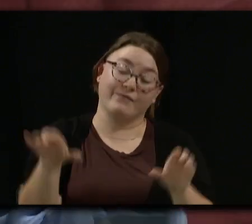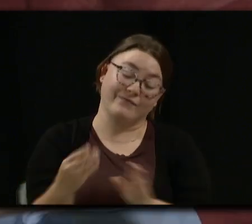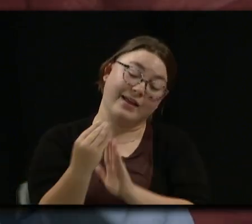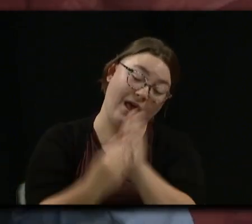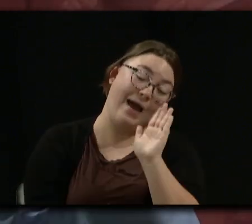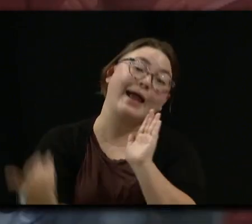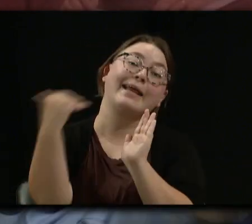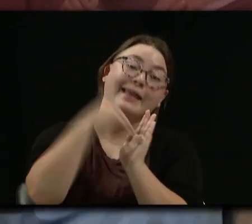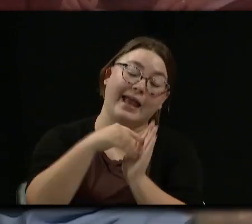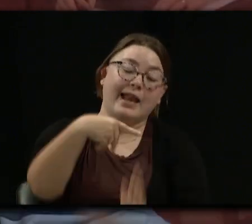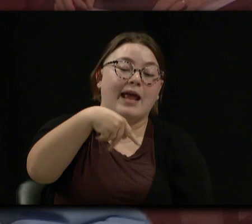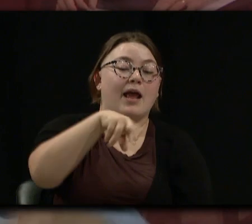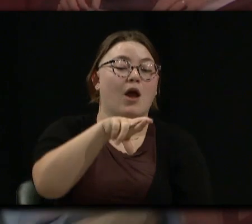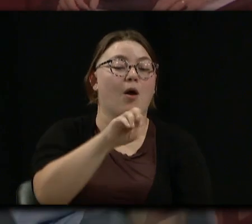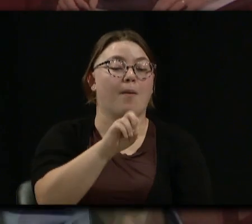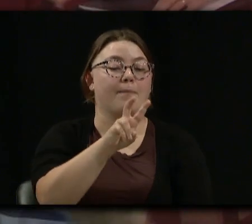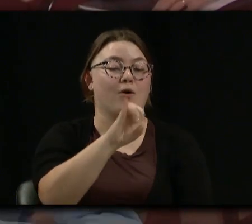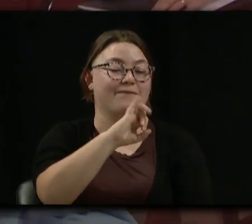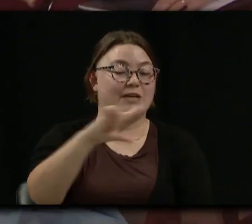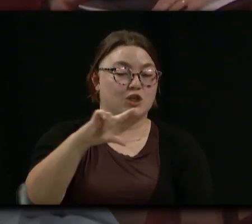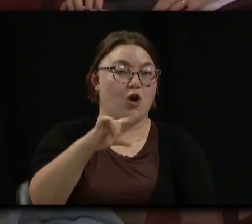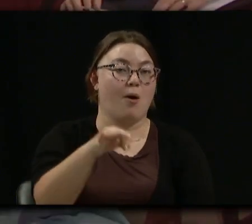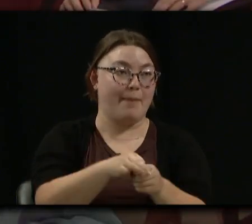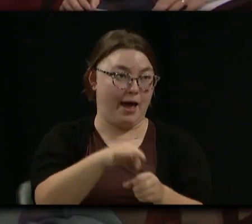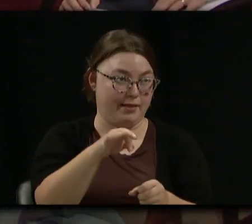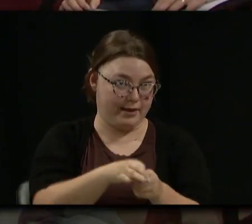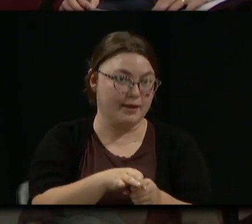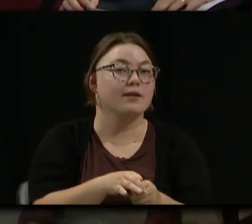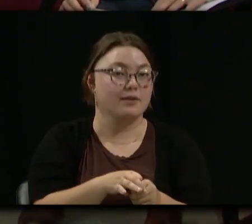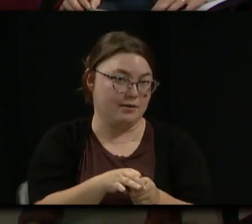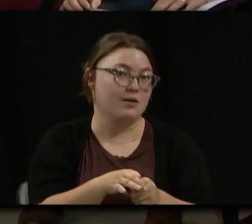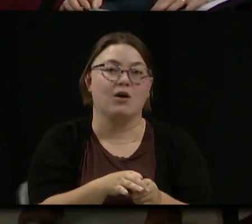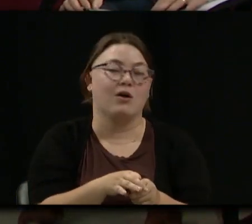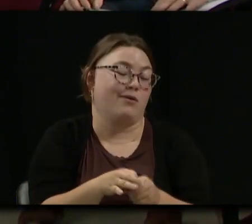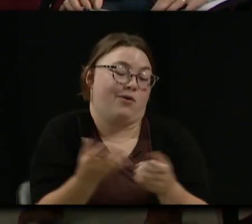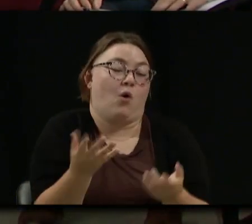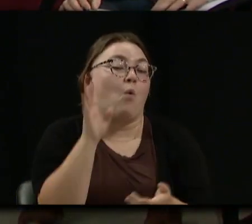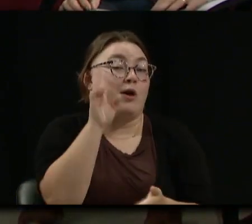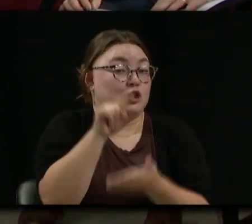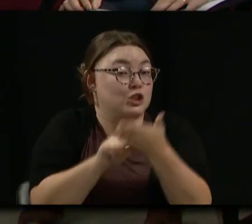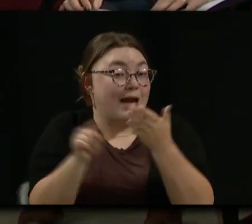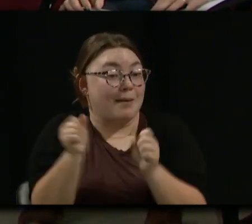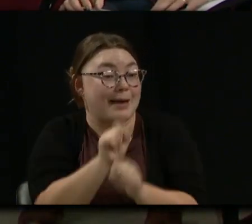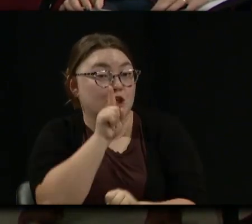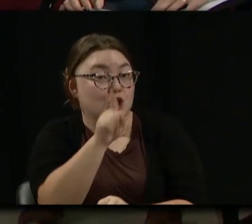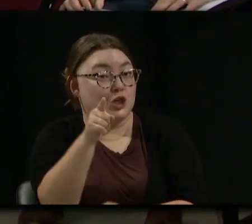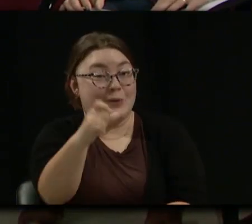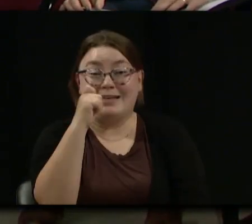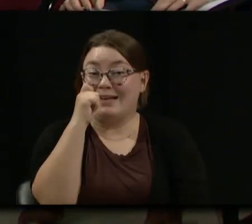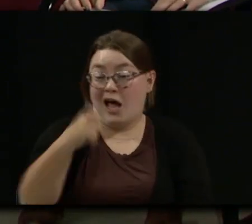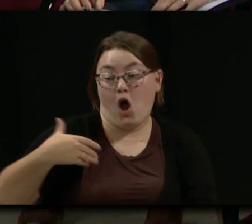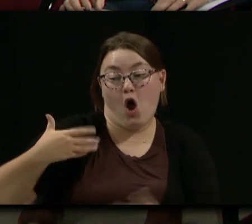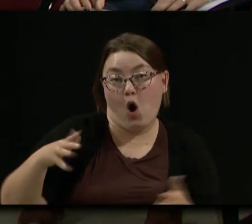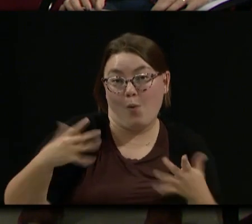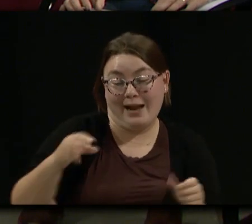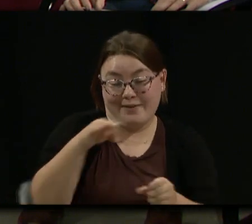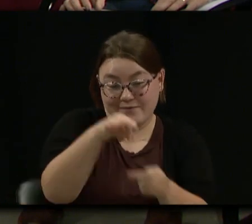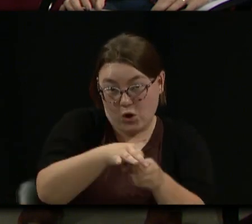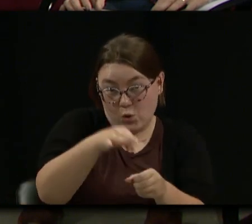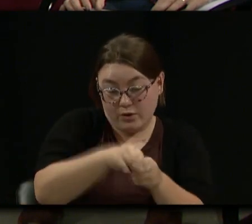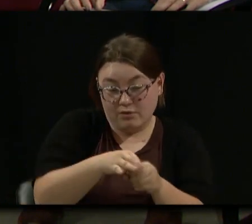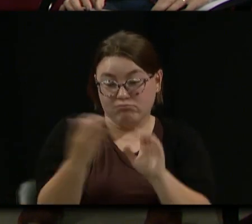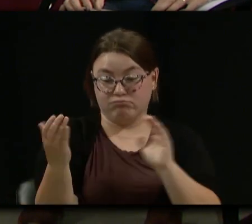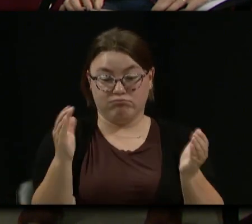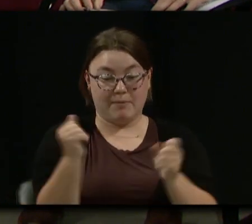count, because all we have to do is verify that you already haven't voted, and it's in there. You may have the ballot in your hand. The Board of Election,